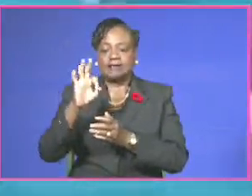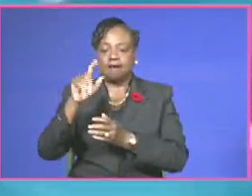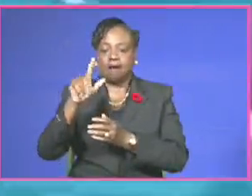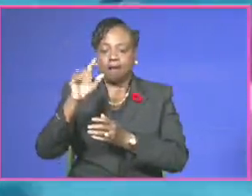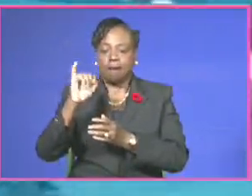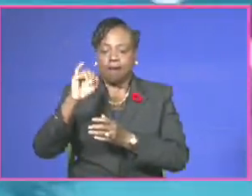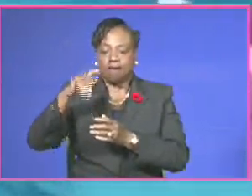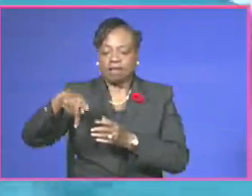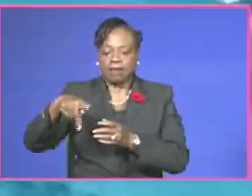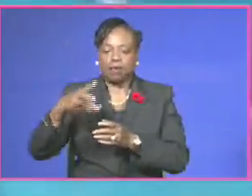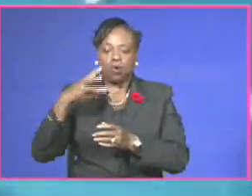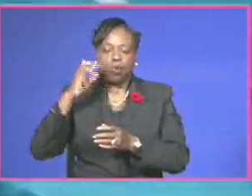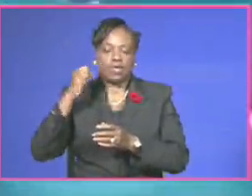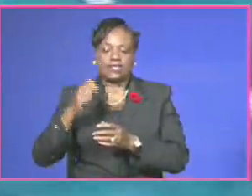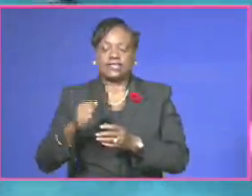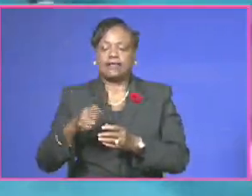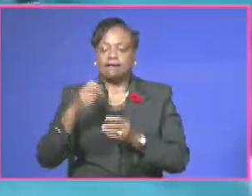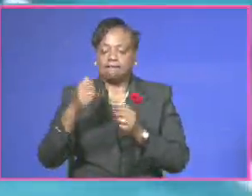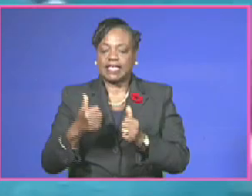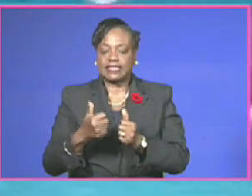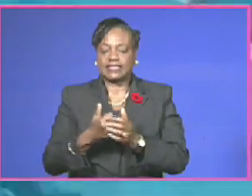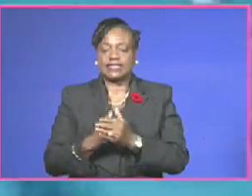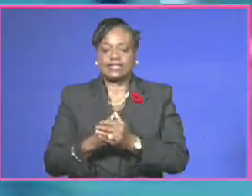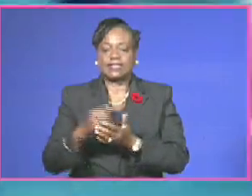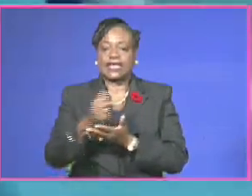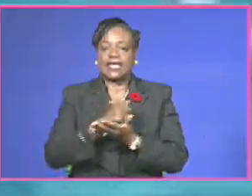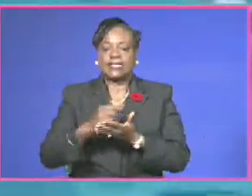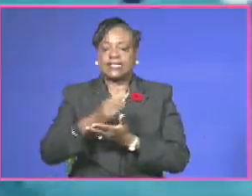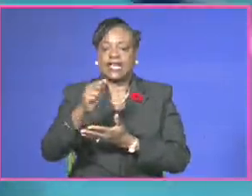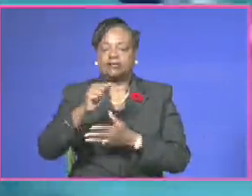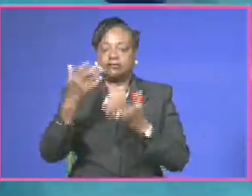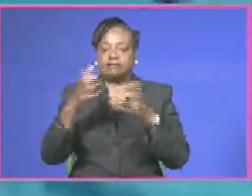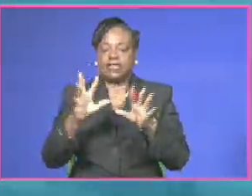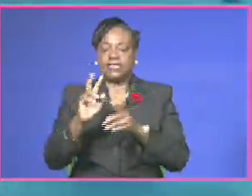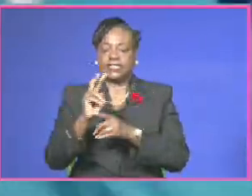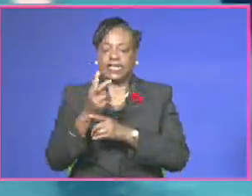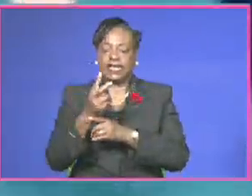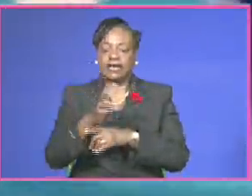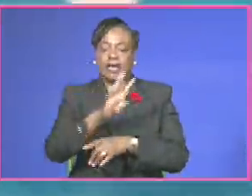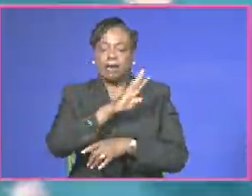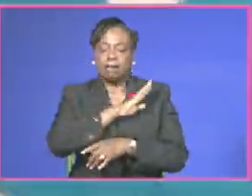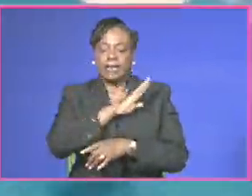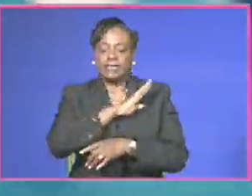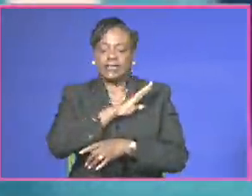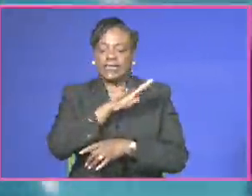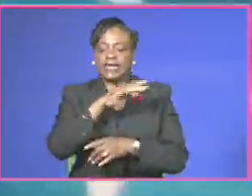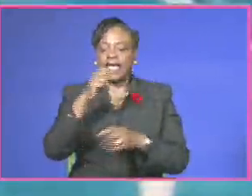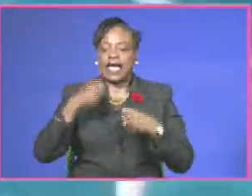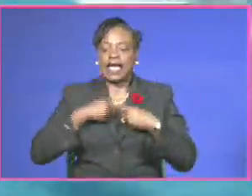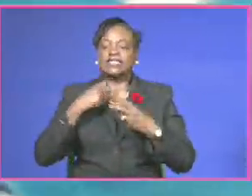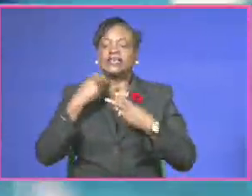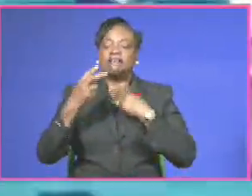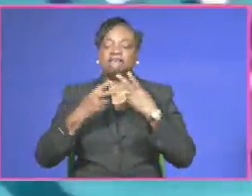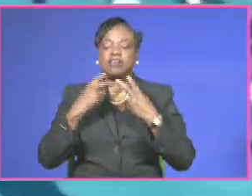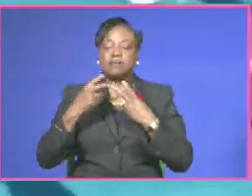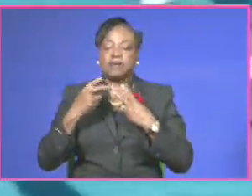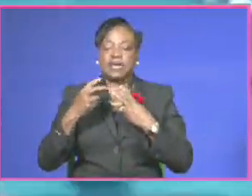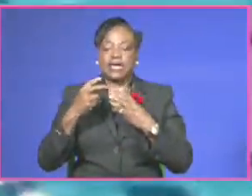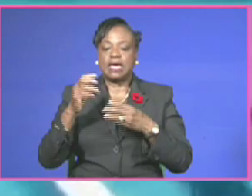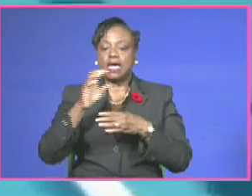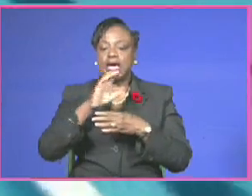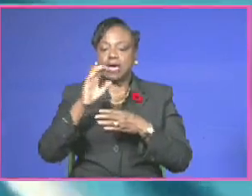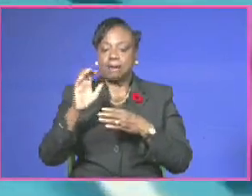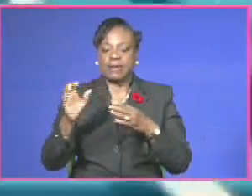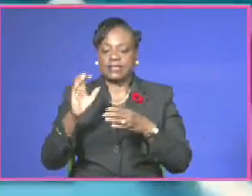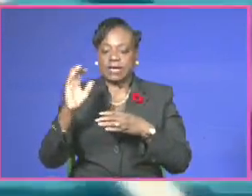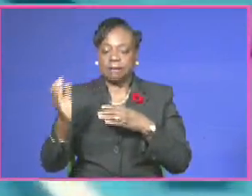24.28 seconds. St. Andrews finished second. Bastian has verbally committed and will officially sign a letter of intent